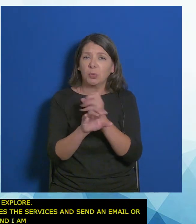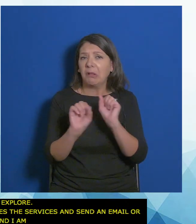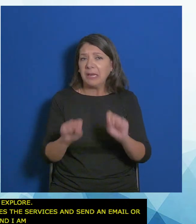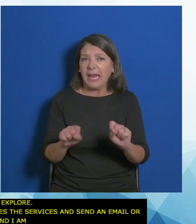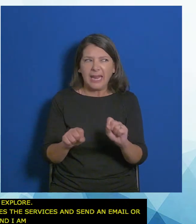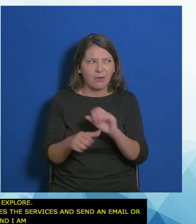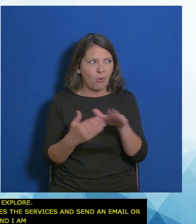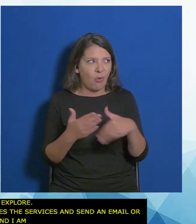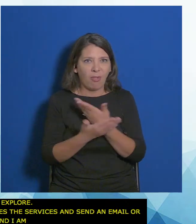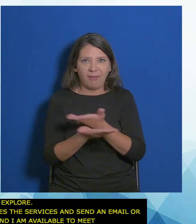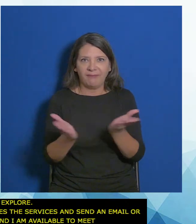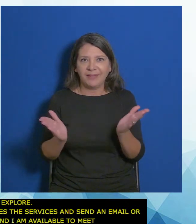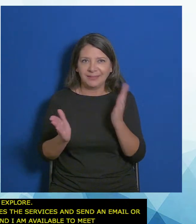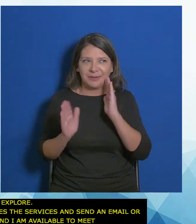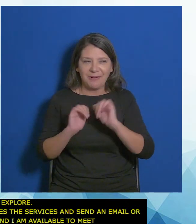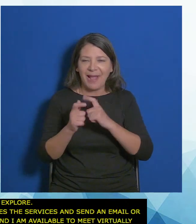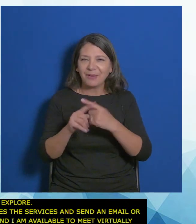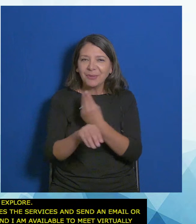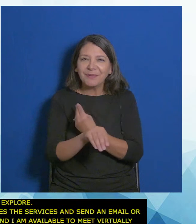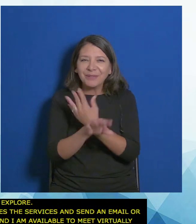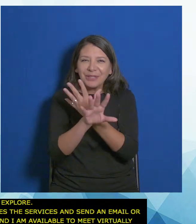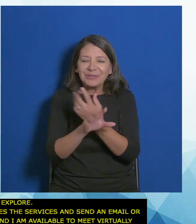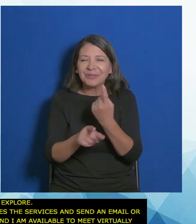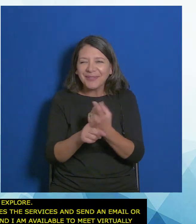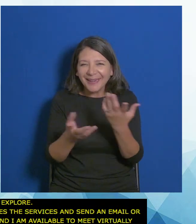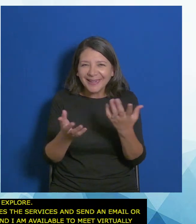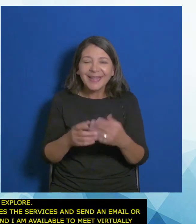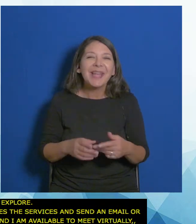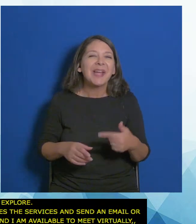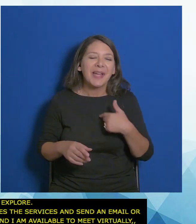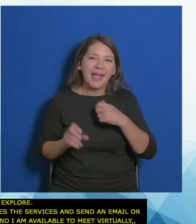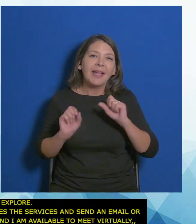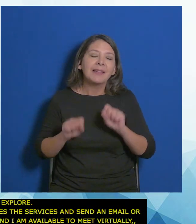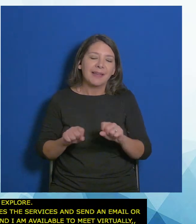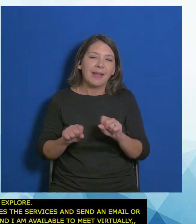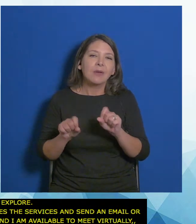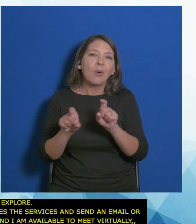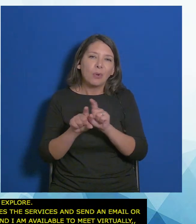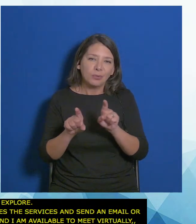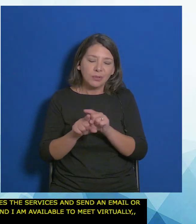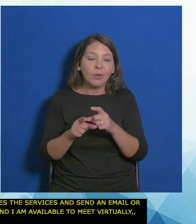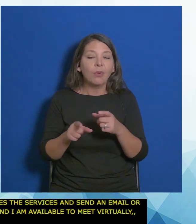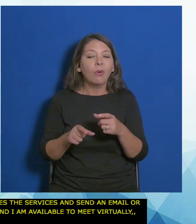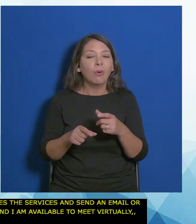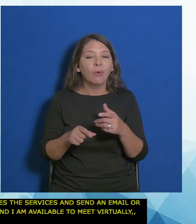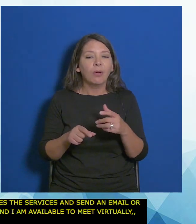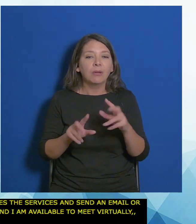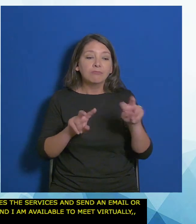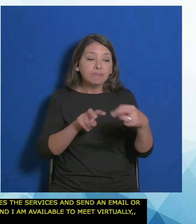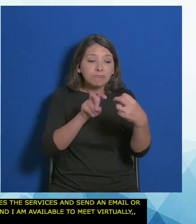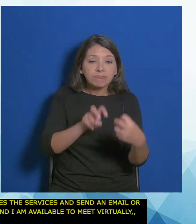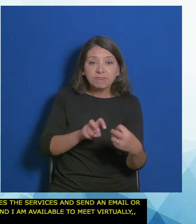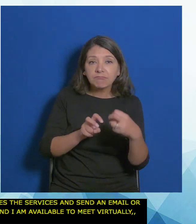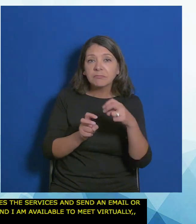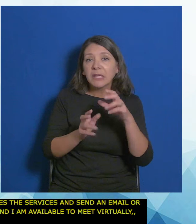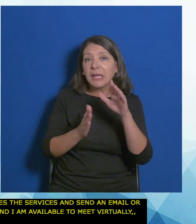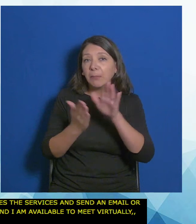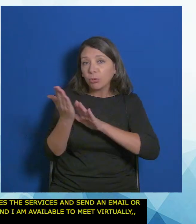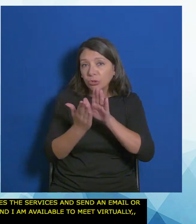are, right? But I can also arrange for a space in person at one of the